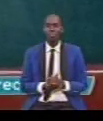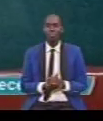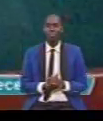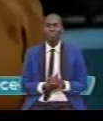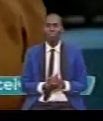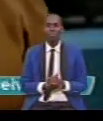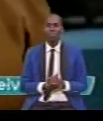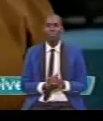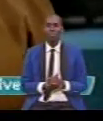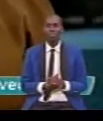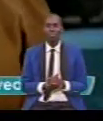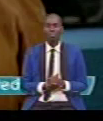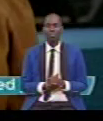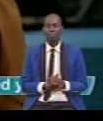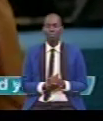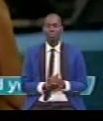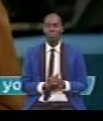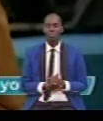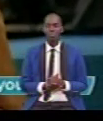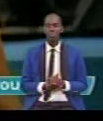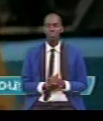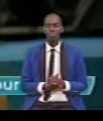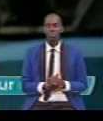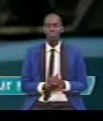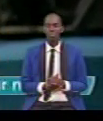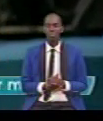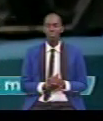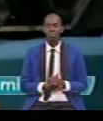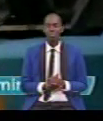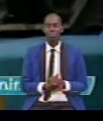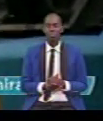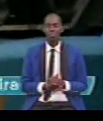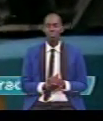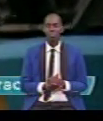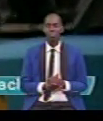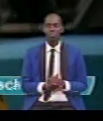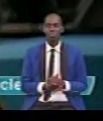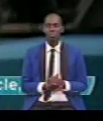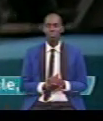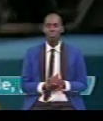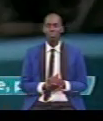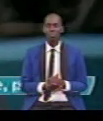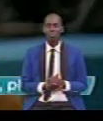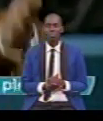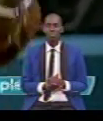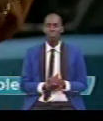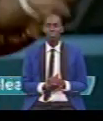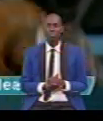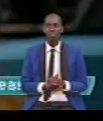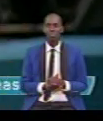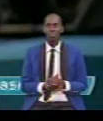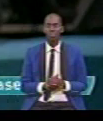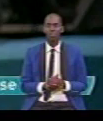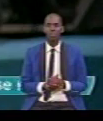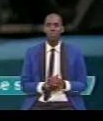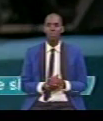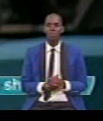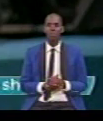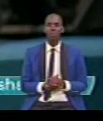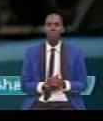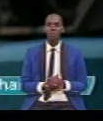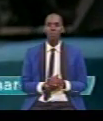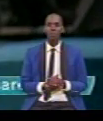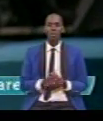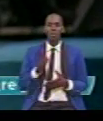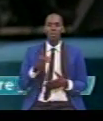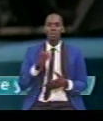My name is Sister Loveness Mkandawire from Woodlands District. Apparently, I would have been among those members of the choir. I'm a